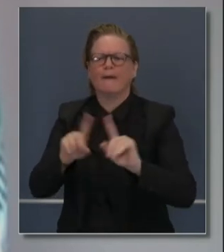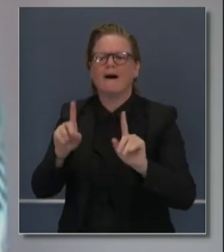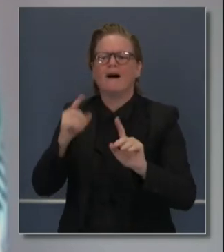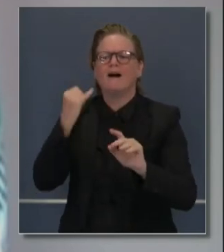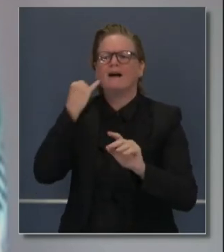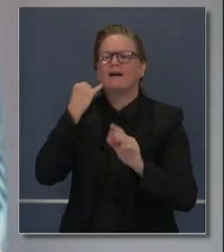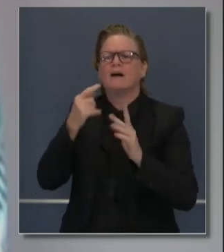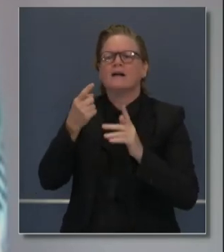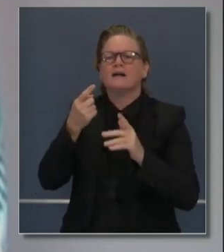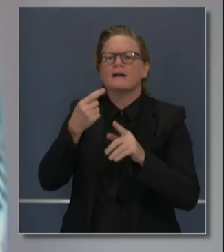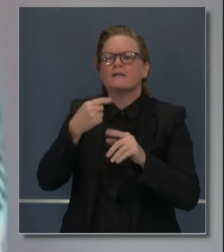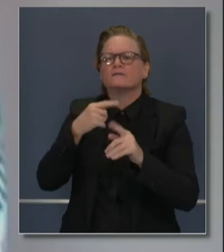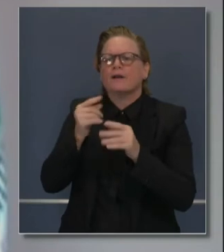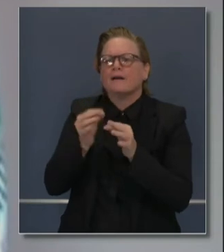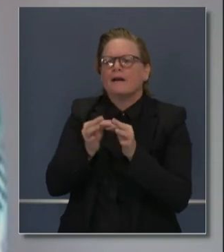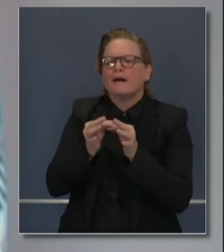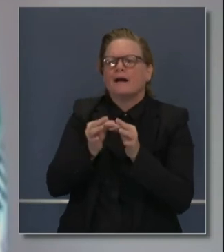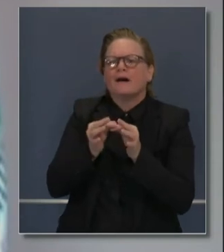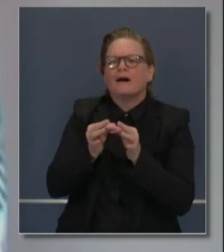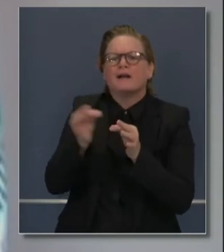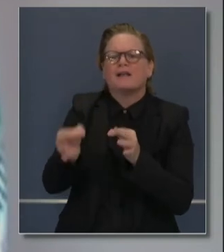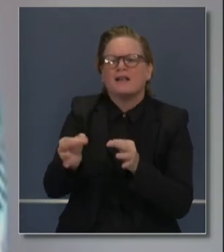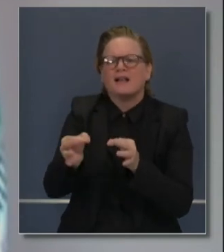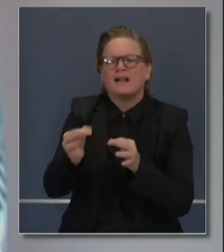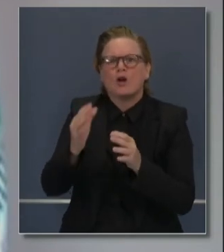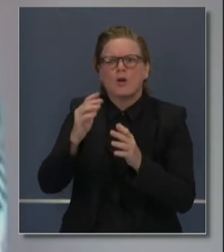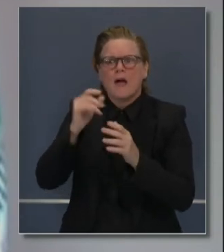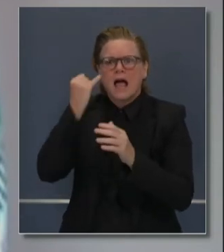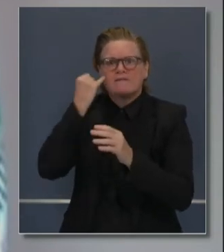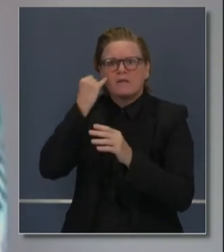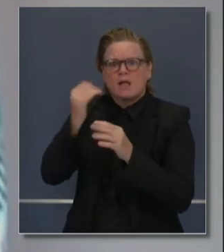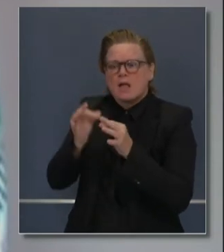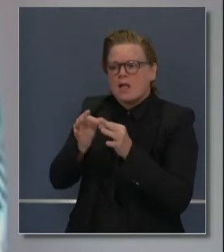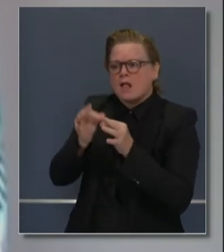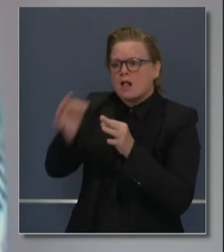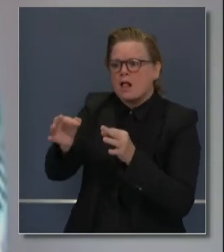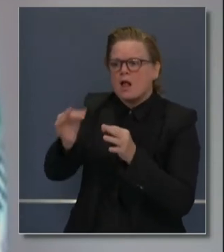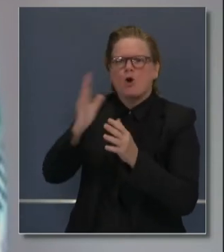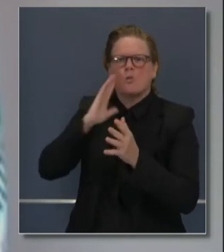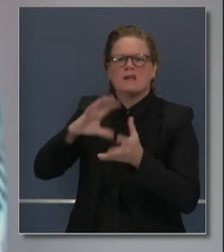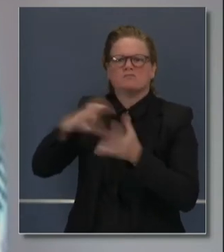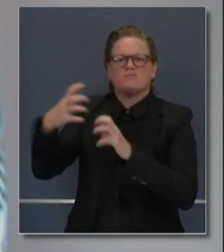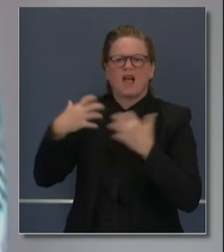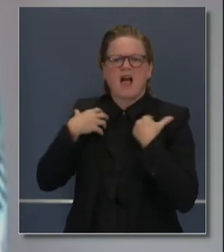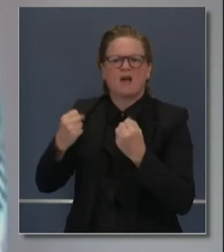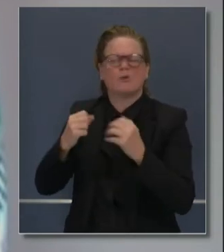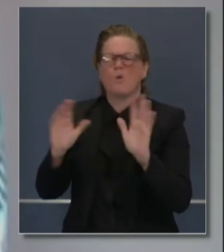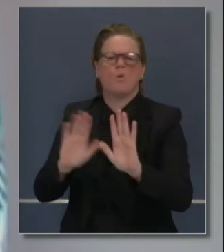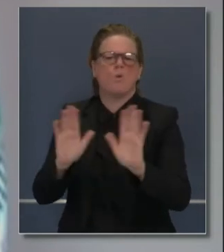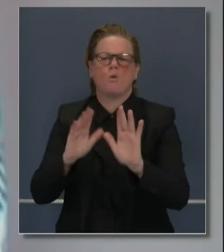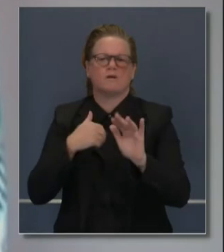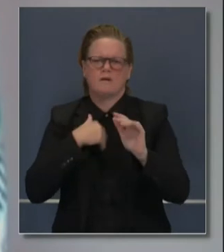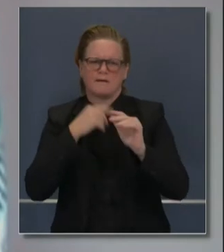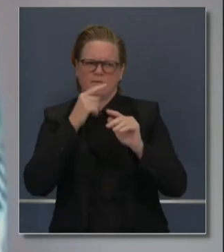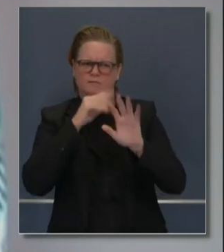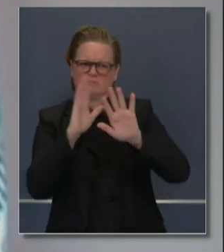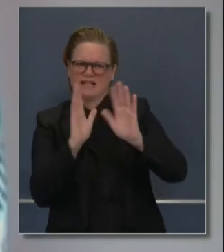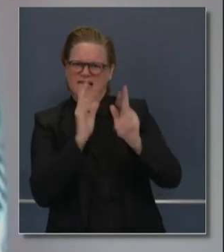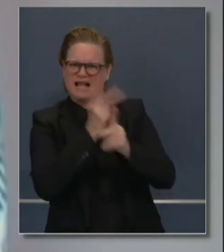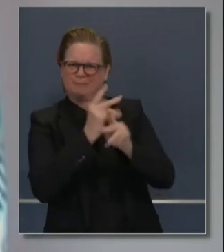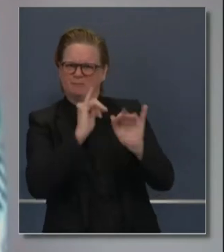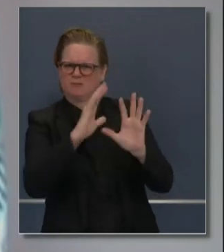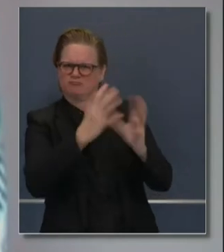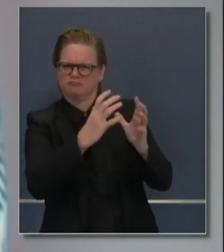and weeks and weeks could have significant consequences. So it's this fine balance, but a number of systems and hospitals